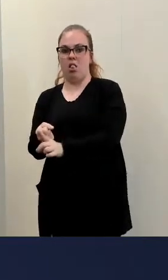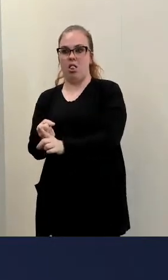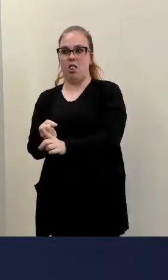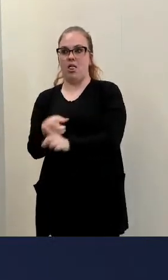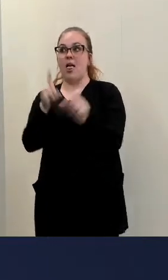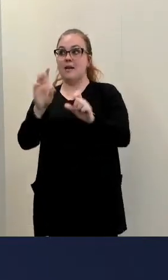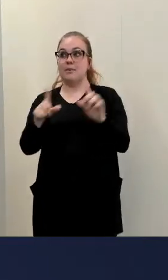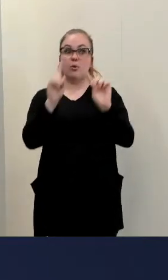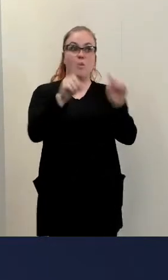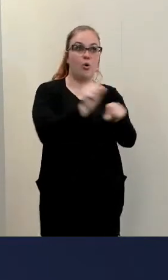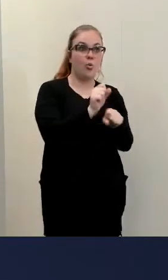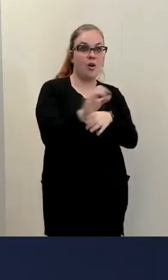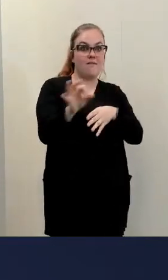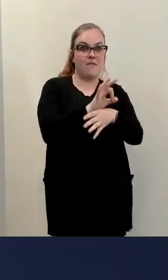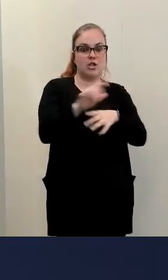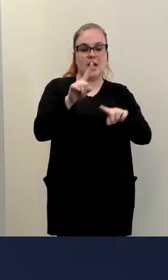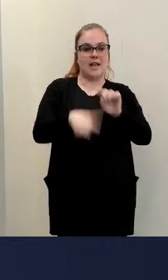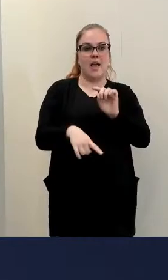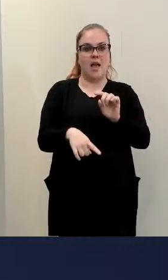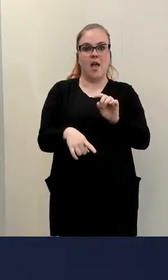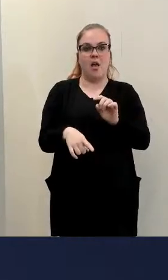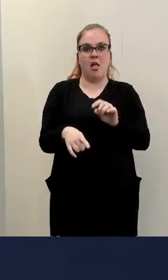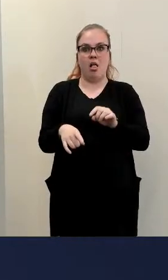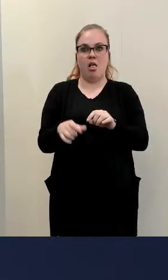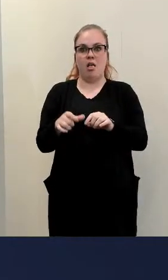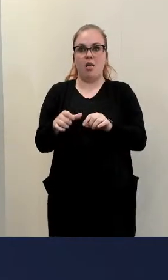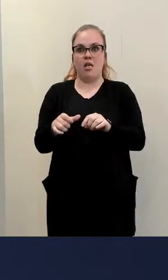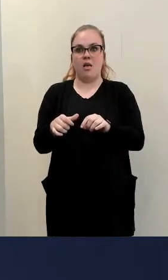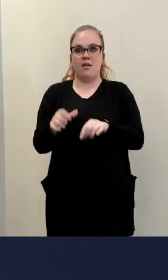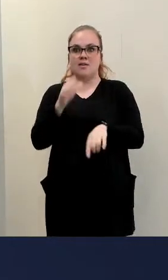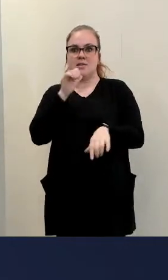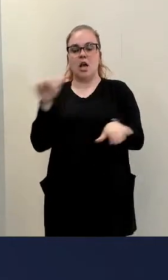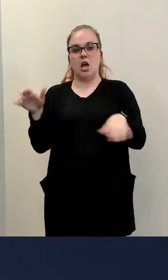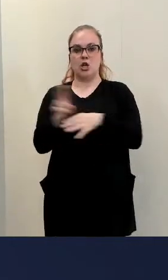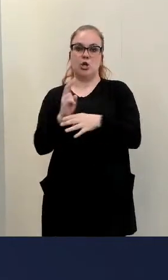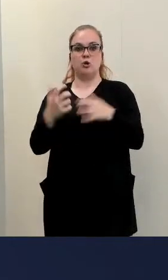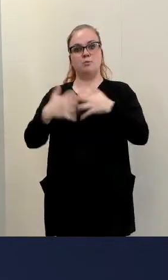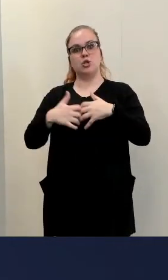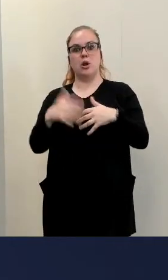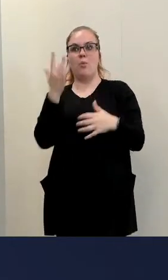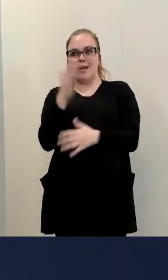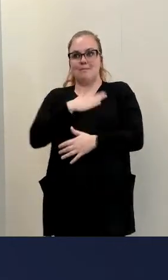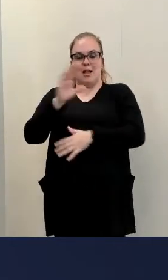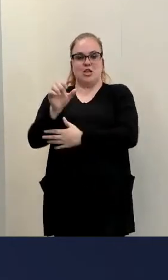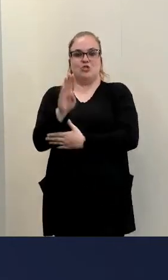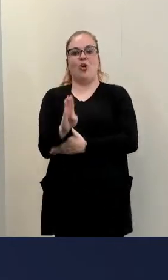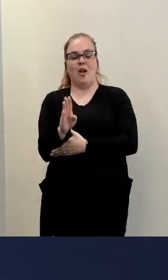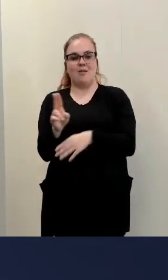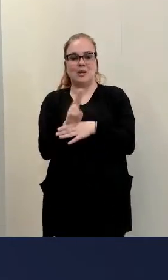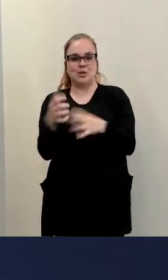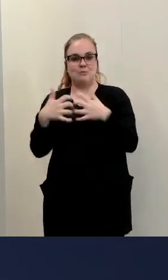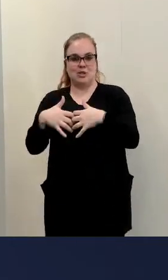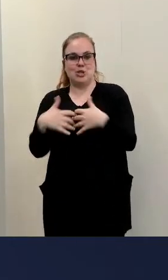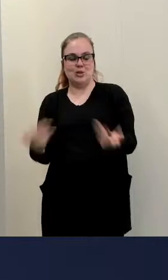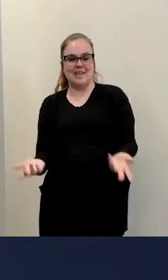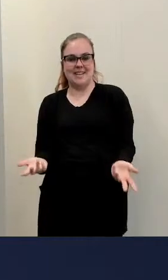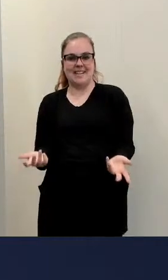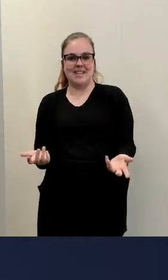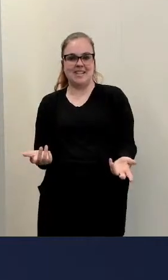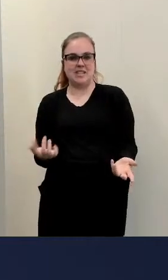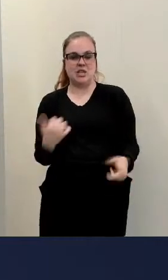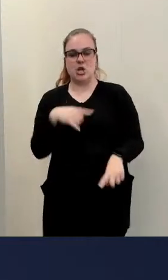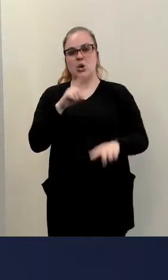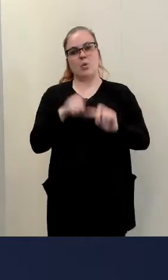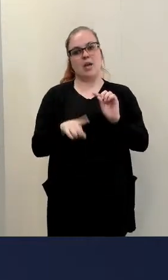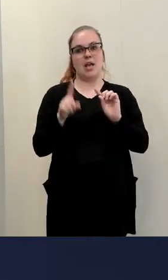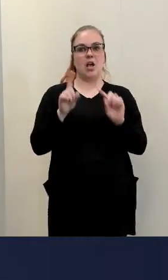to be able to get to work and function. I can't afford to not operate heavy machinery because that is my job, to operate heavy machinery. So then we